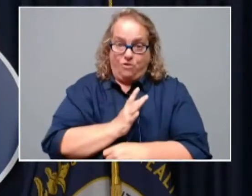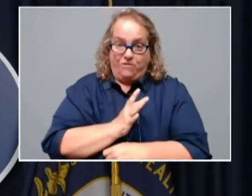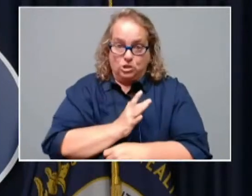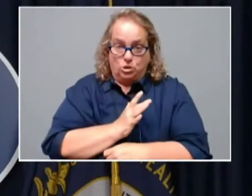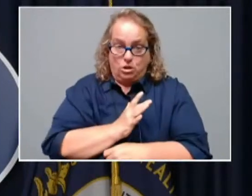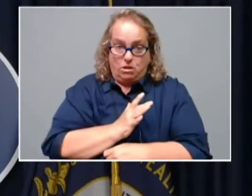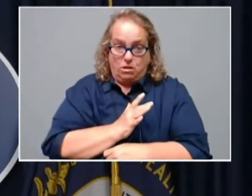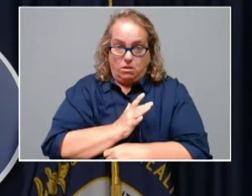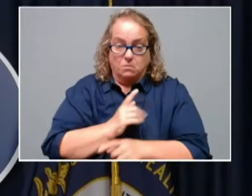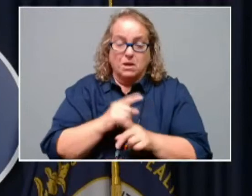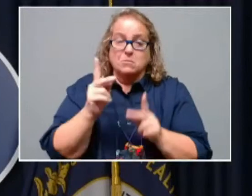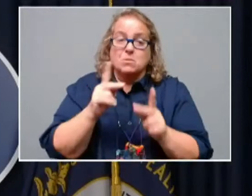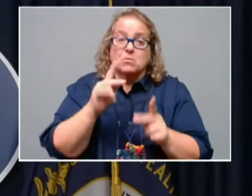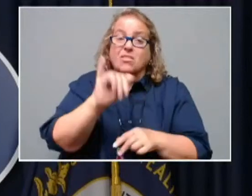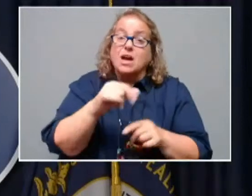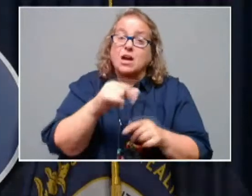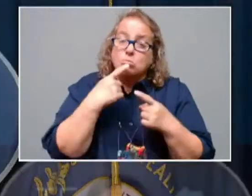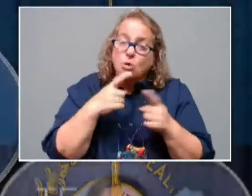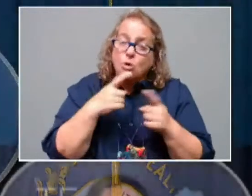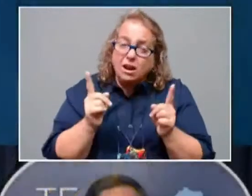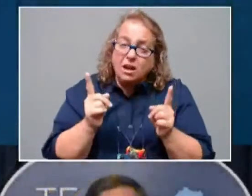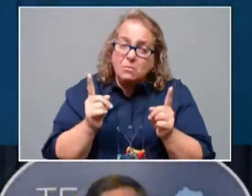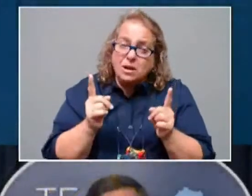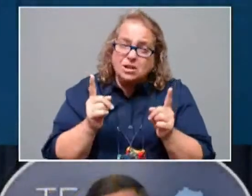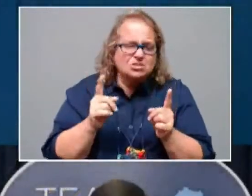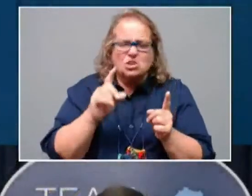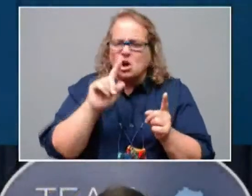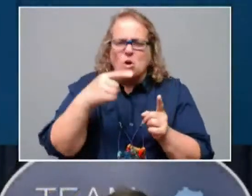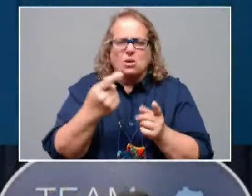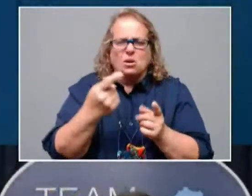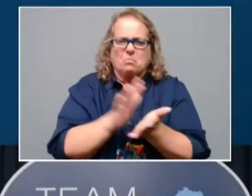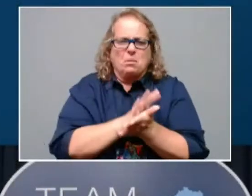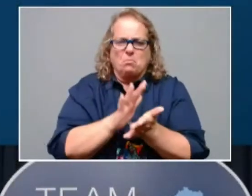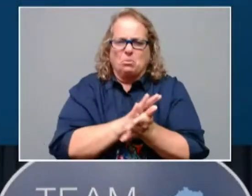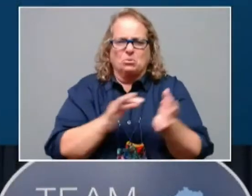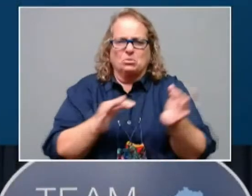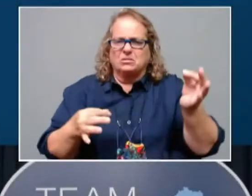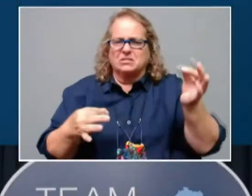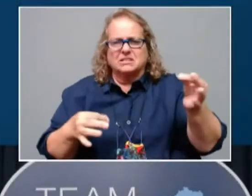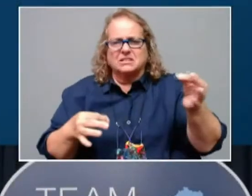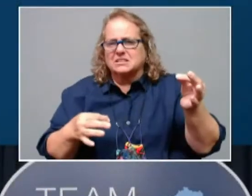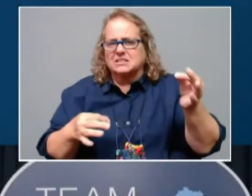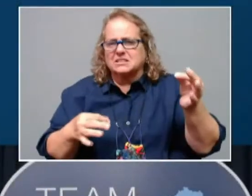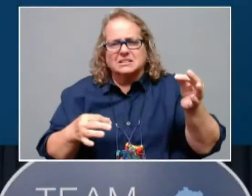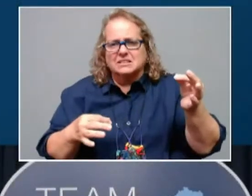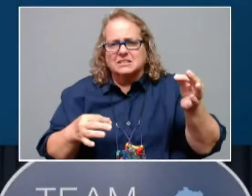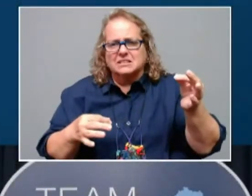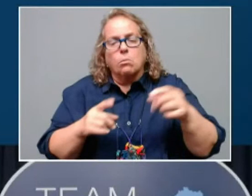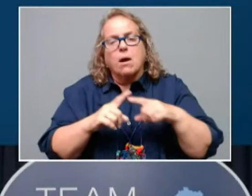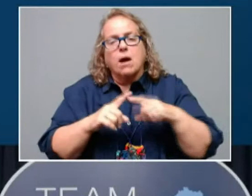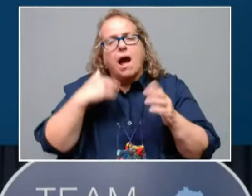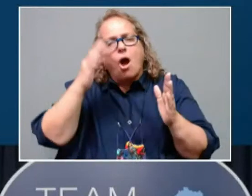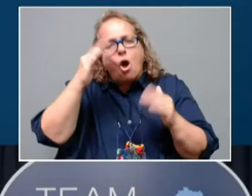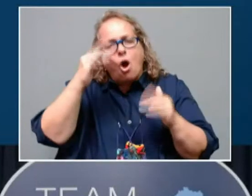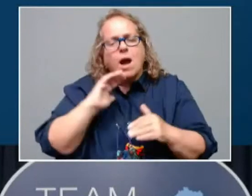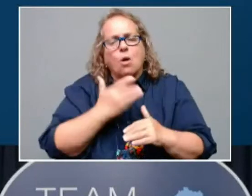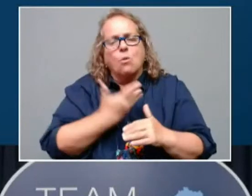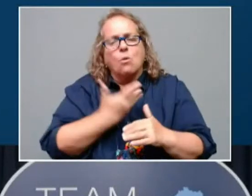this proclamation is just a piece of paper. And it's one that I hope our healthcare heroes